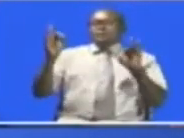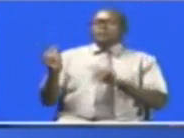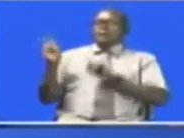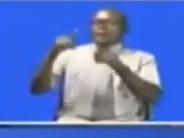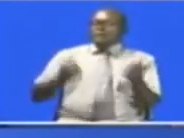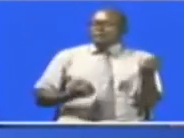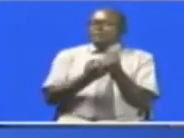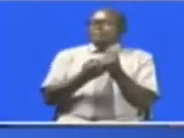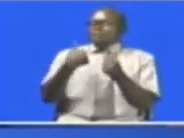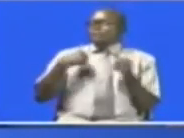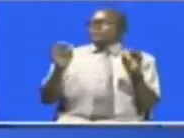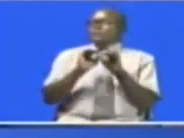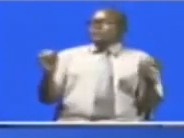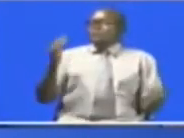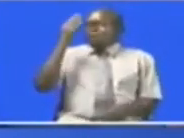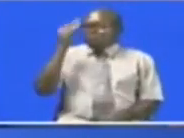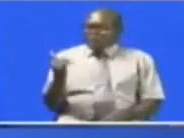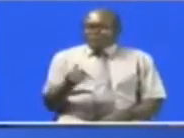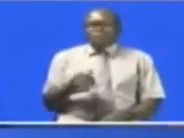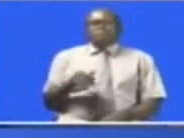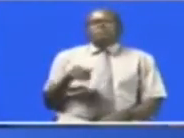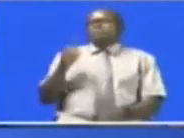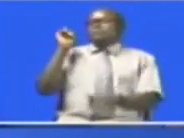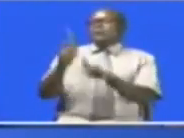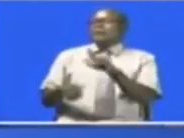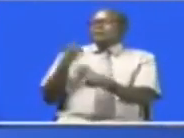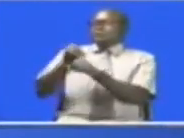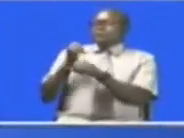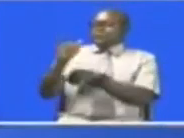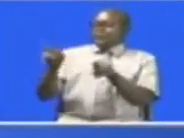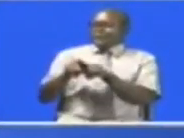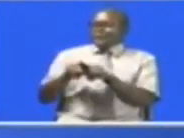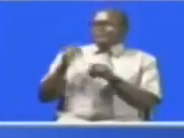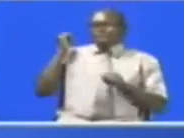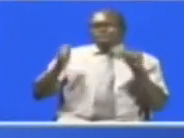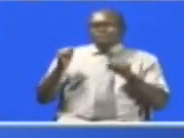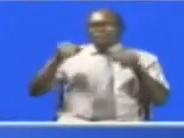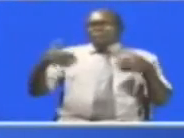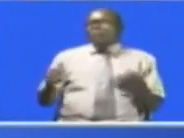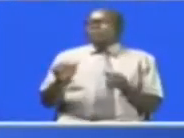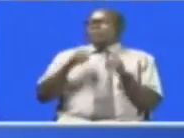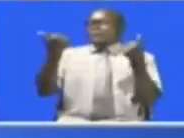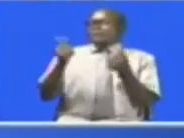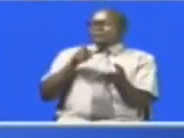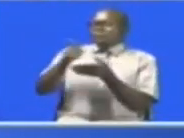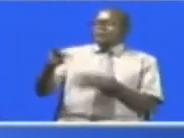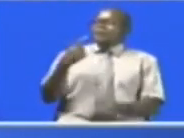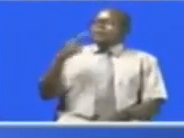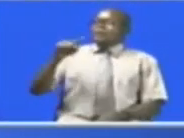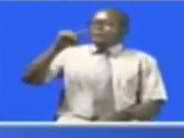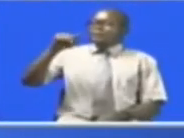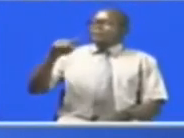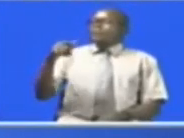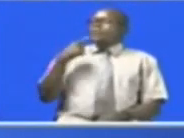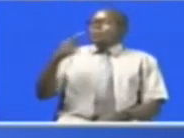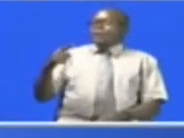official came and said, let me take, because you are not allowed to, as an athlete, or your agent, to pay the 100 shillings. It must